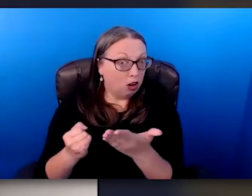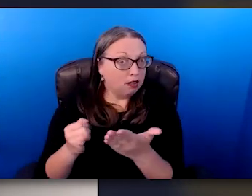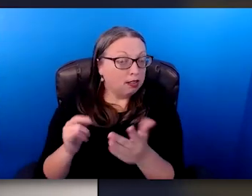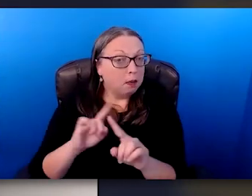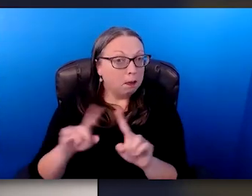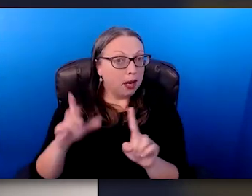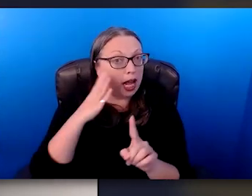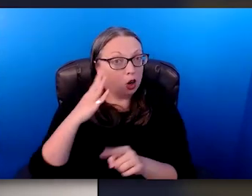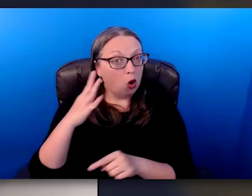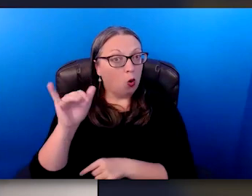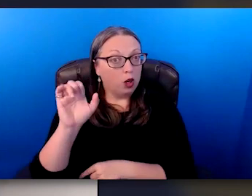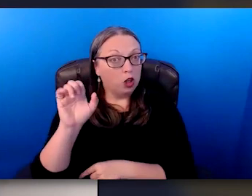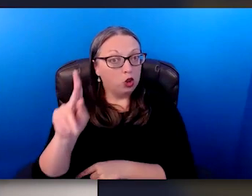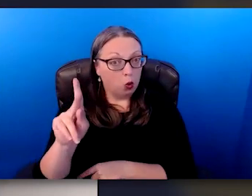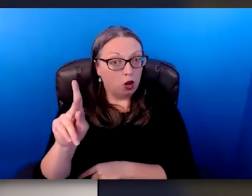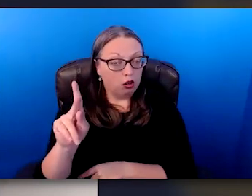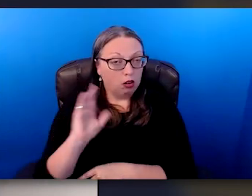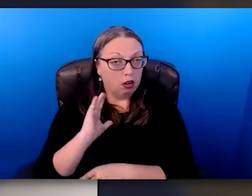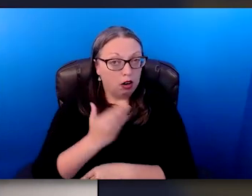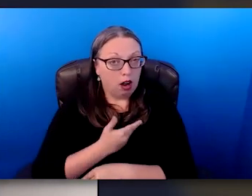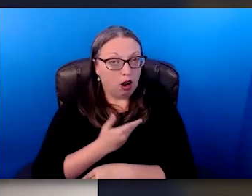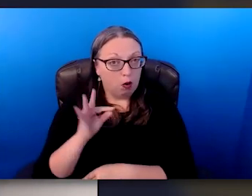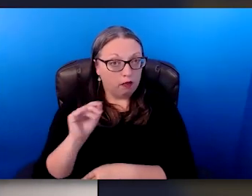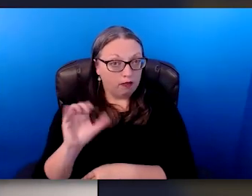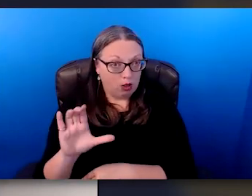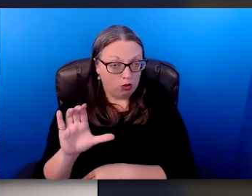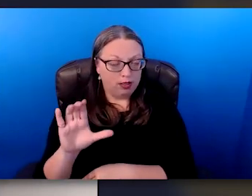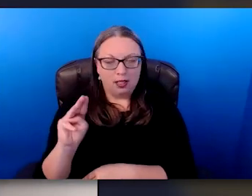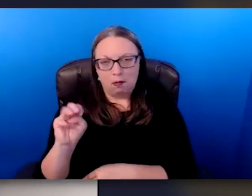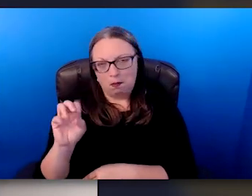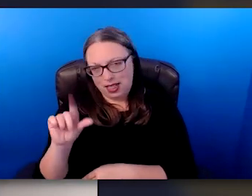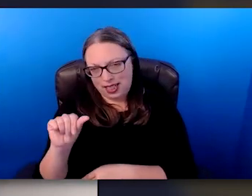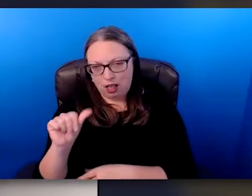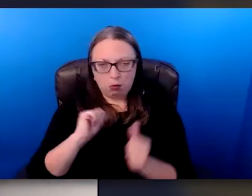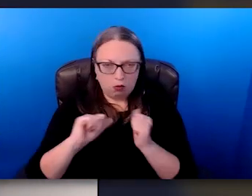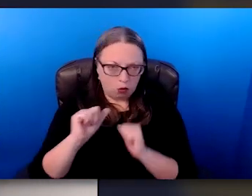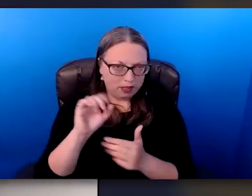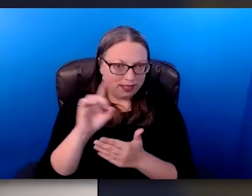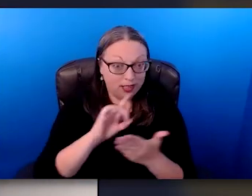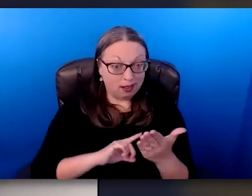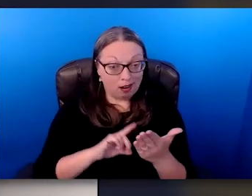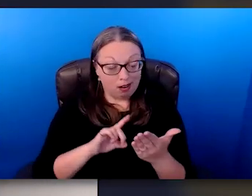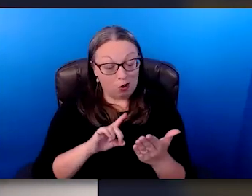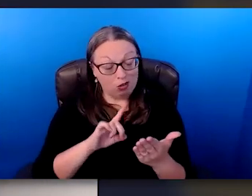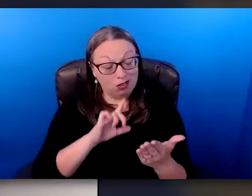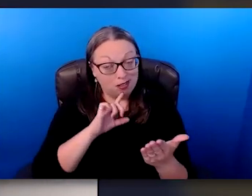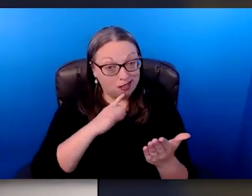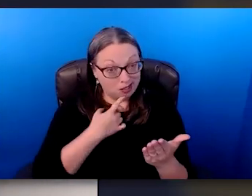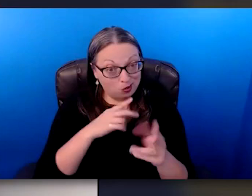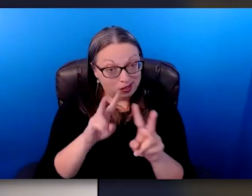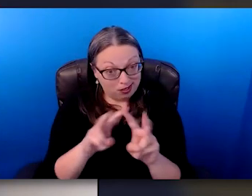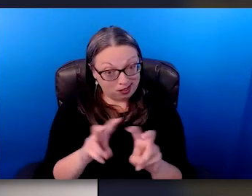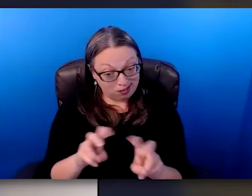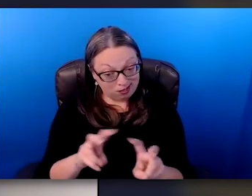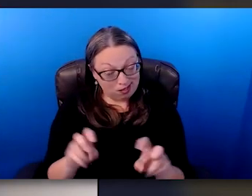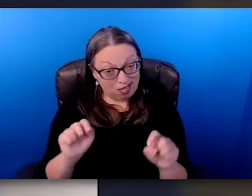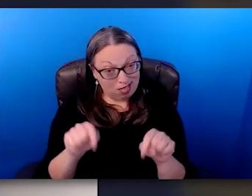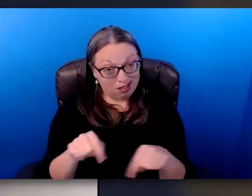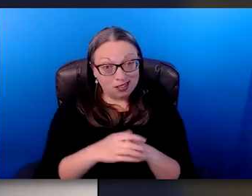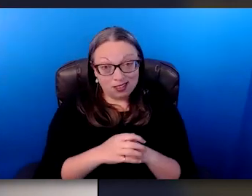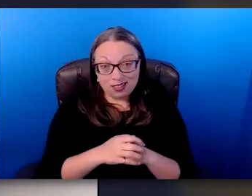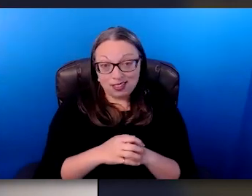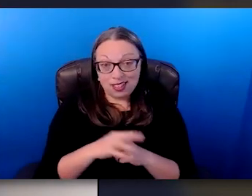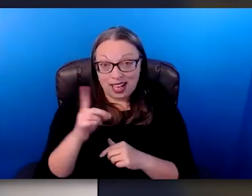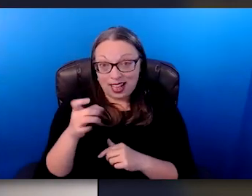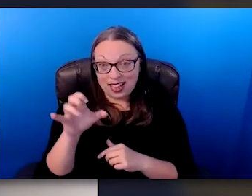York that our faculty of arts, media, performance, and design is taking this up very seriously. In fact, the dean of that faculty, I would argue, is one of the